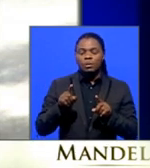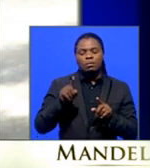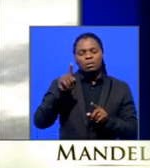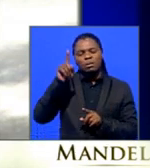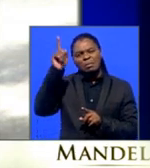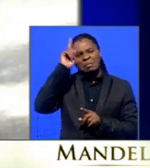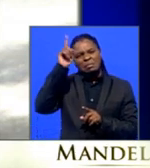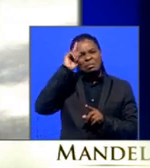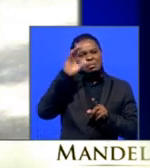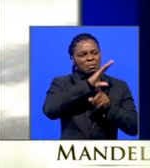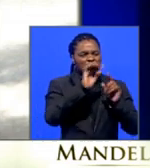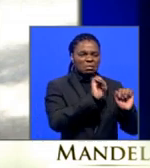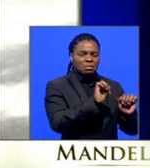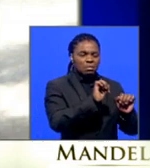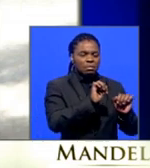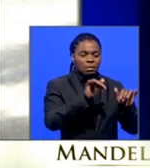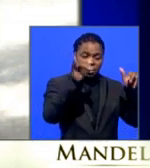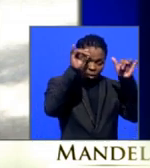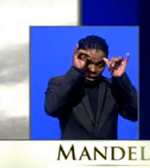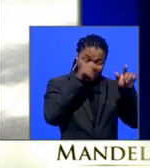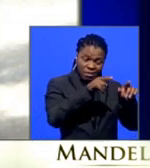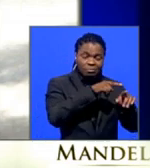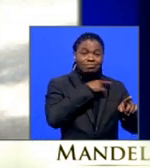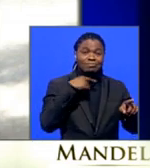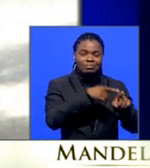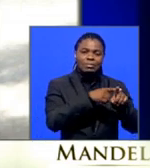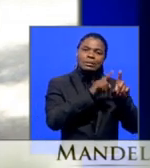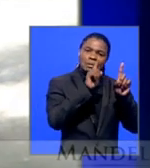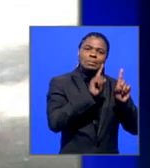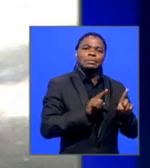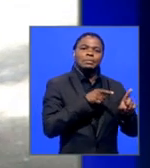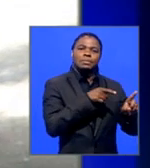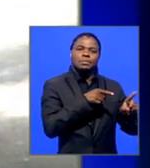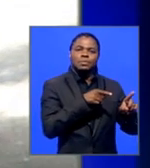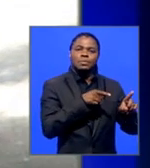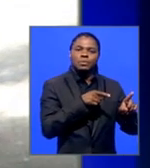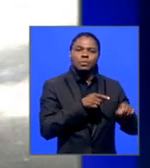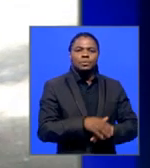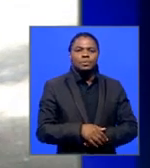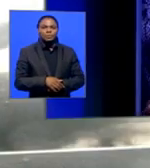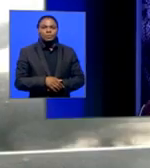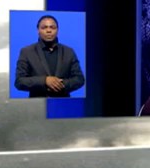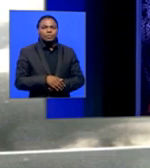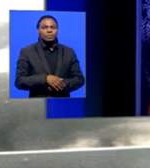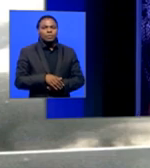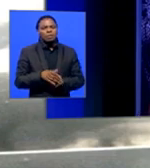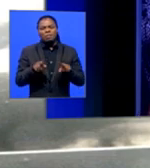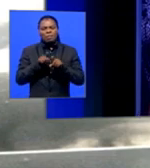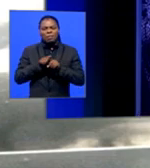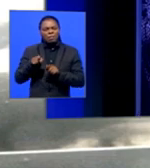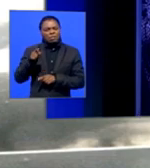custom, that cow is a very special cow. More especially to an elderly